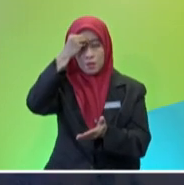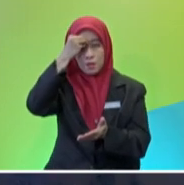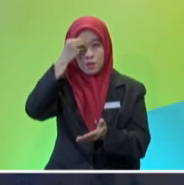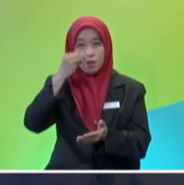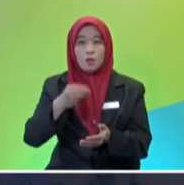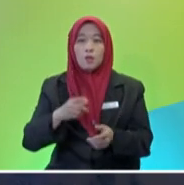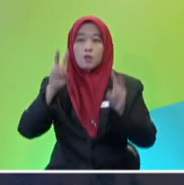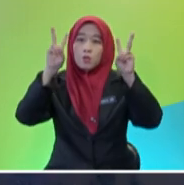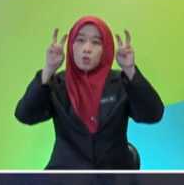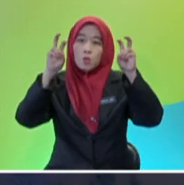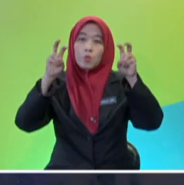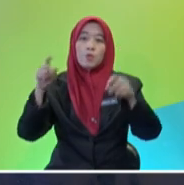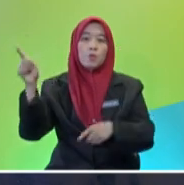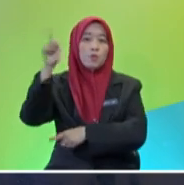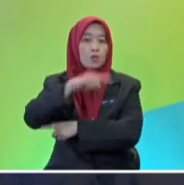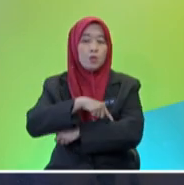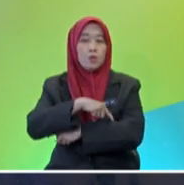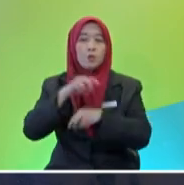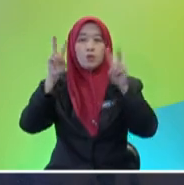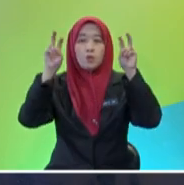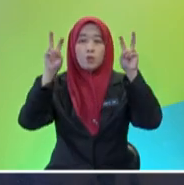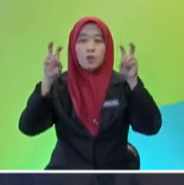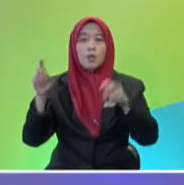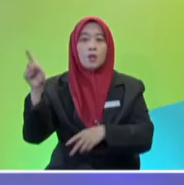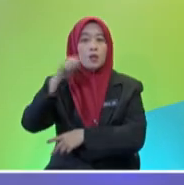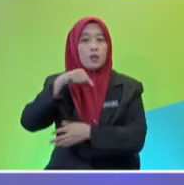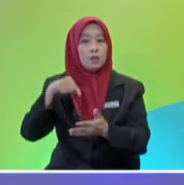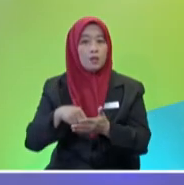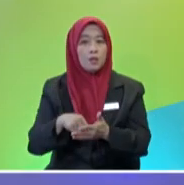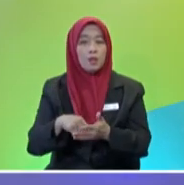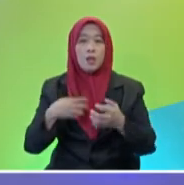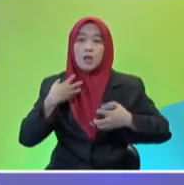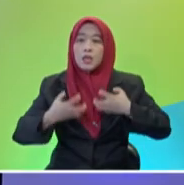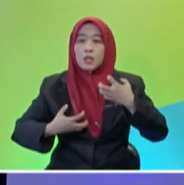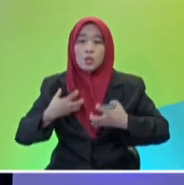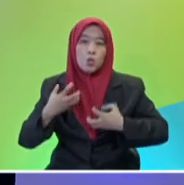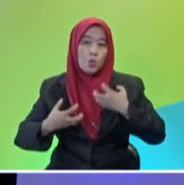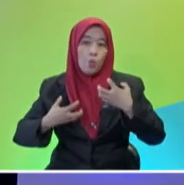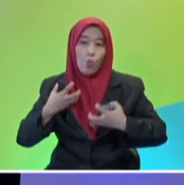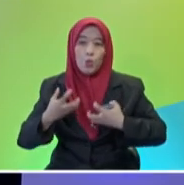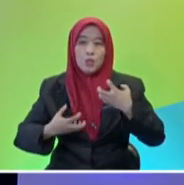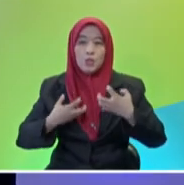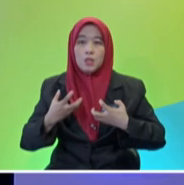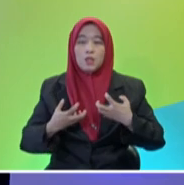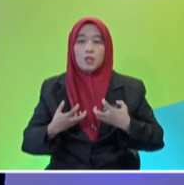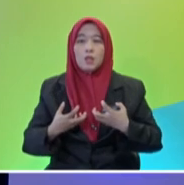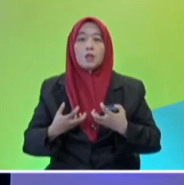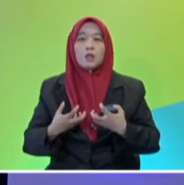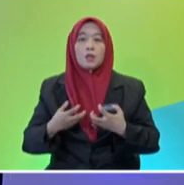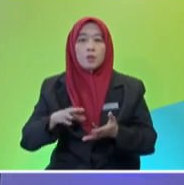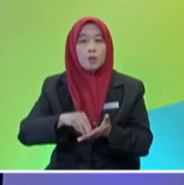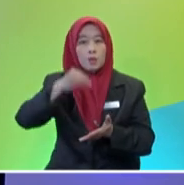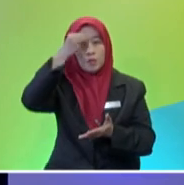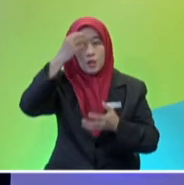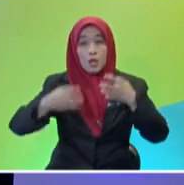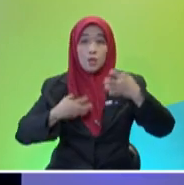topic for today? Okay, our topic for today is emotions. Emotions. Yes, we are going to learn about